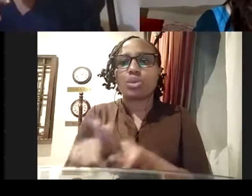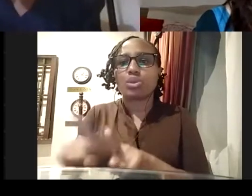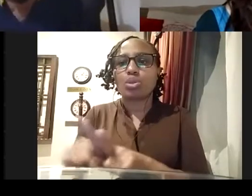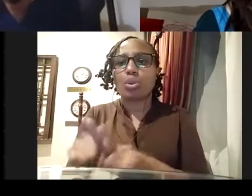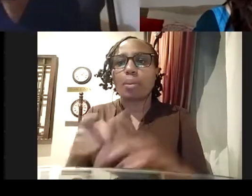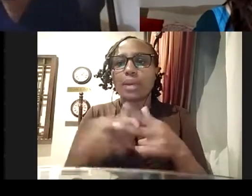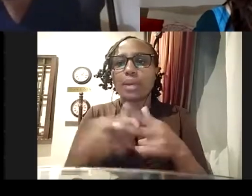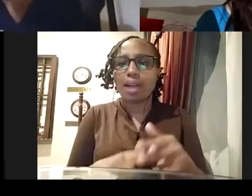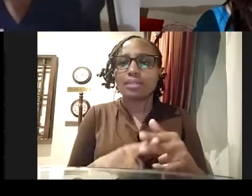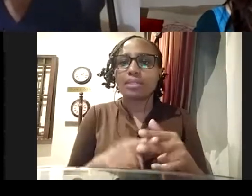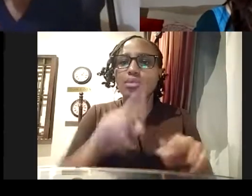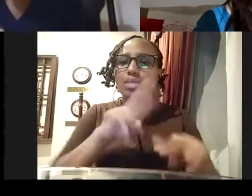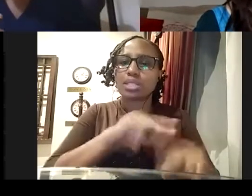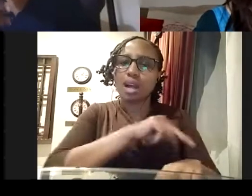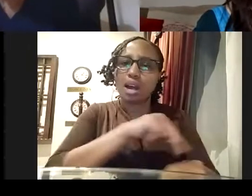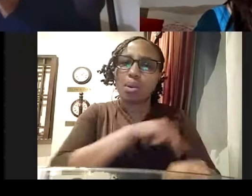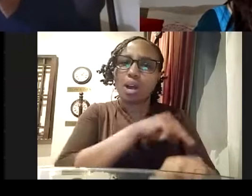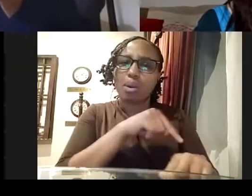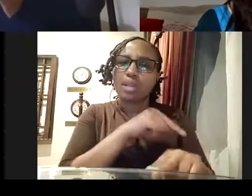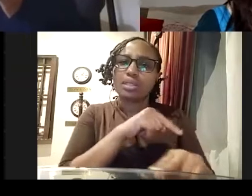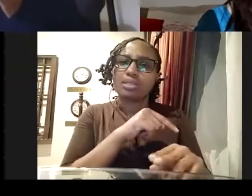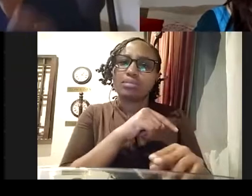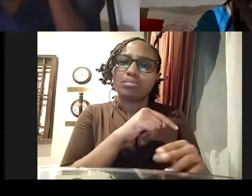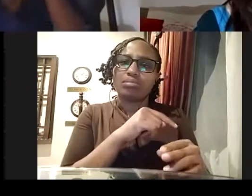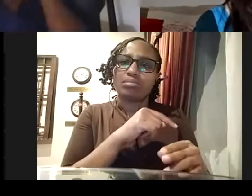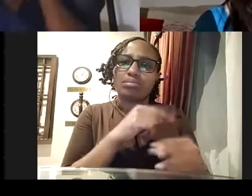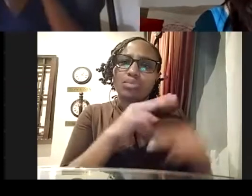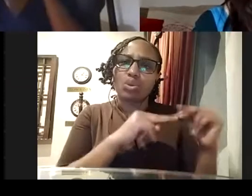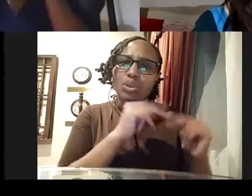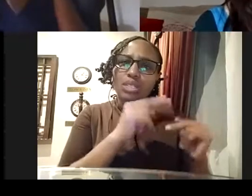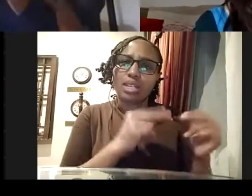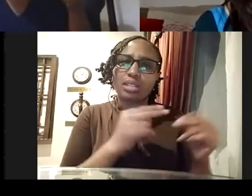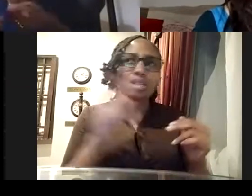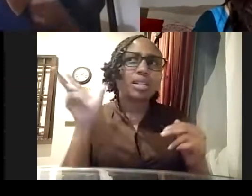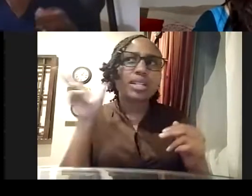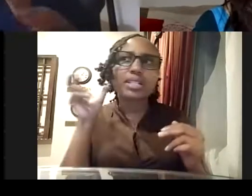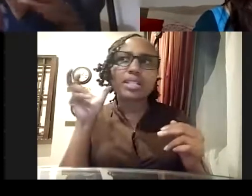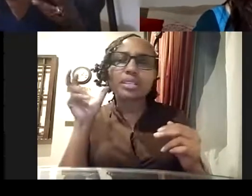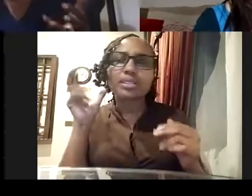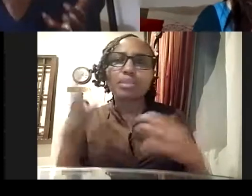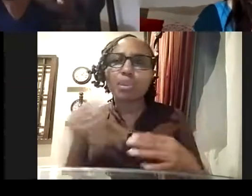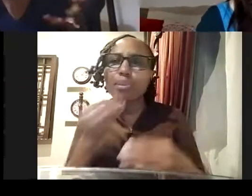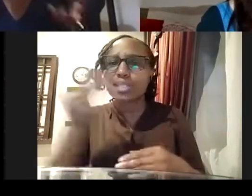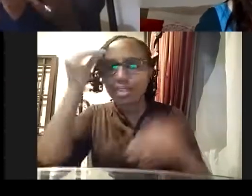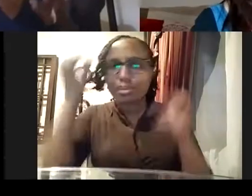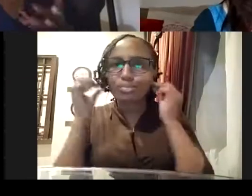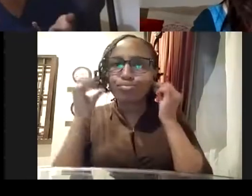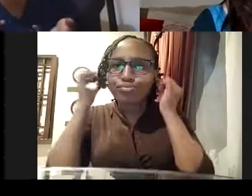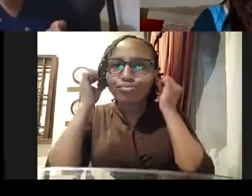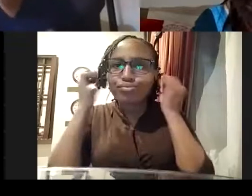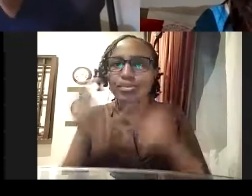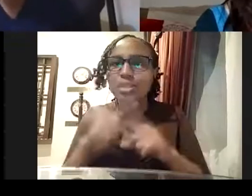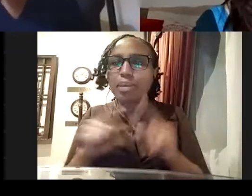and I'd sit for hours in cafes and just listen to guys' conversations, pretending to be on my headphones, but they're not plugged into anything, and just listen, eavesdrop on